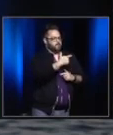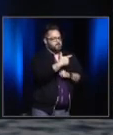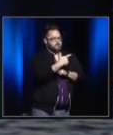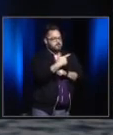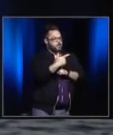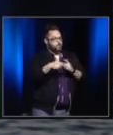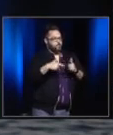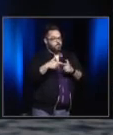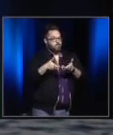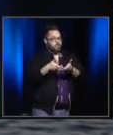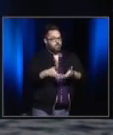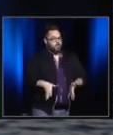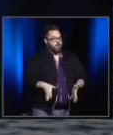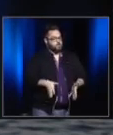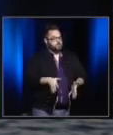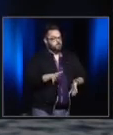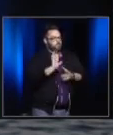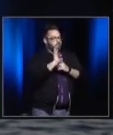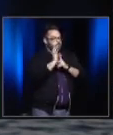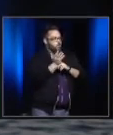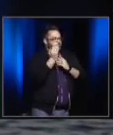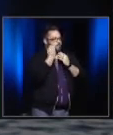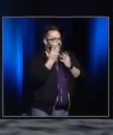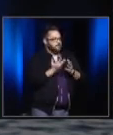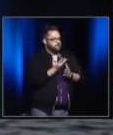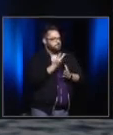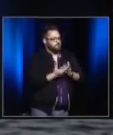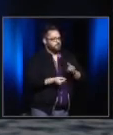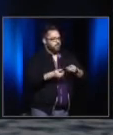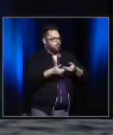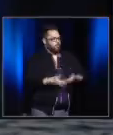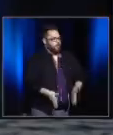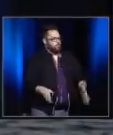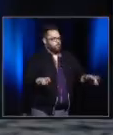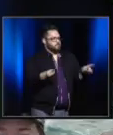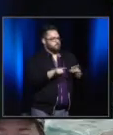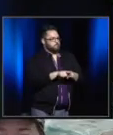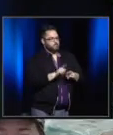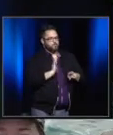felt throughout the loss of cultural connection to these people.